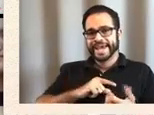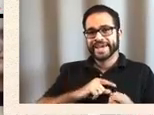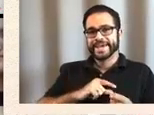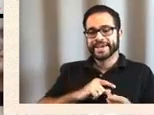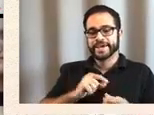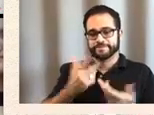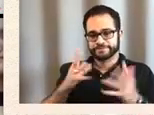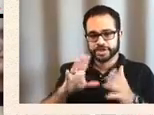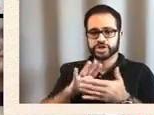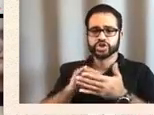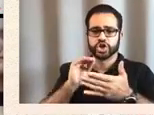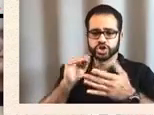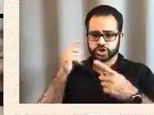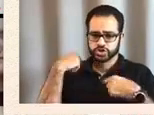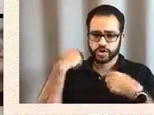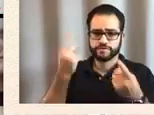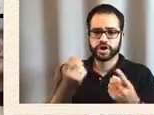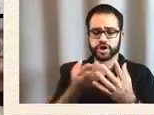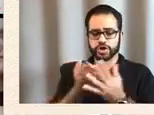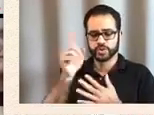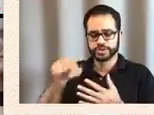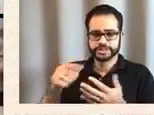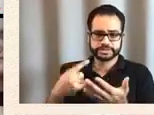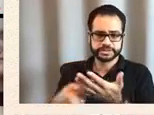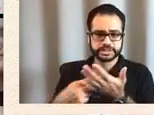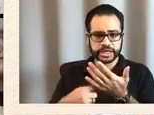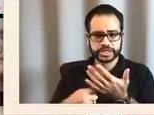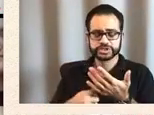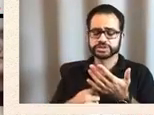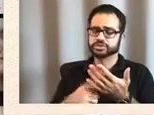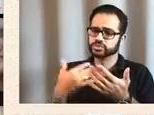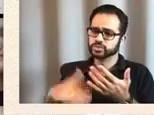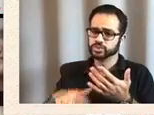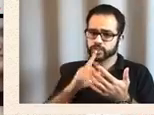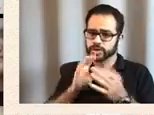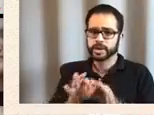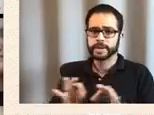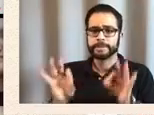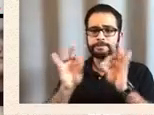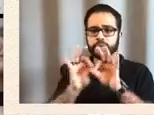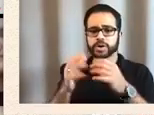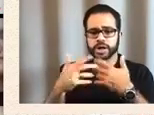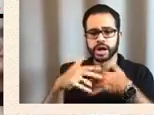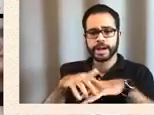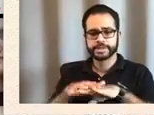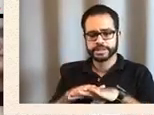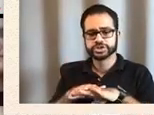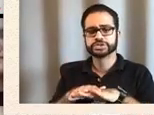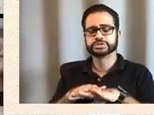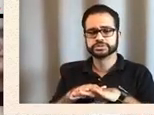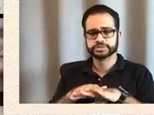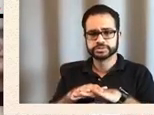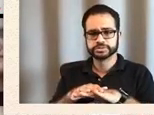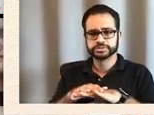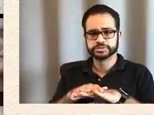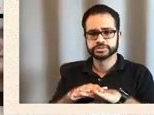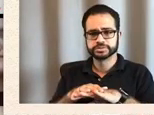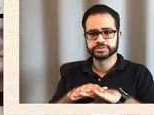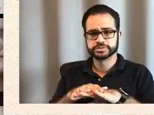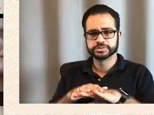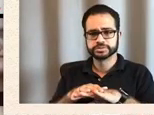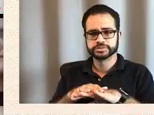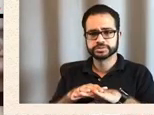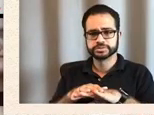so far through this discussion just how important accommodations are and how important it is to kind of